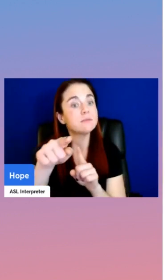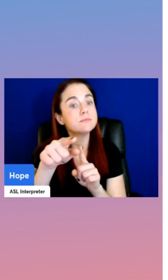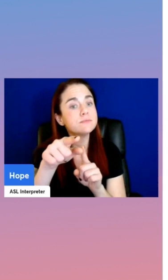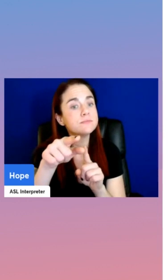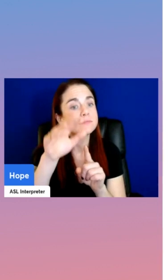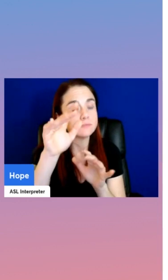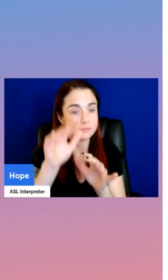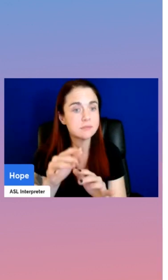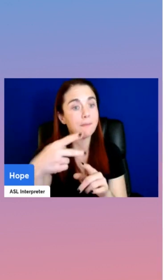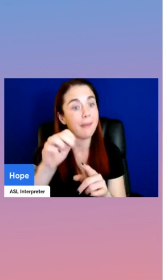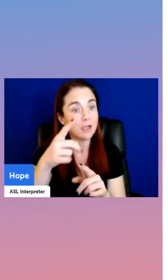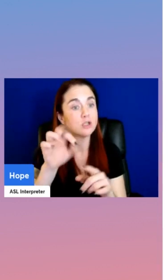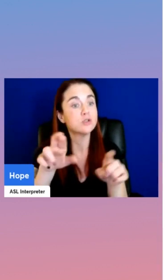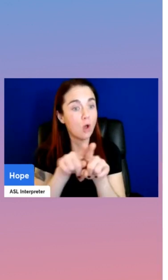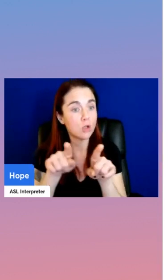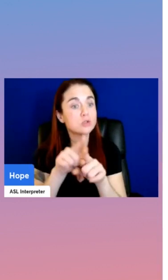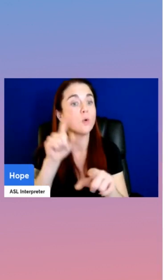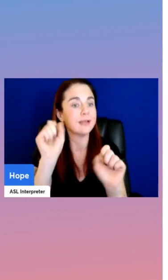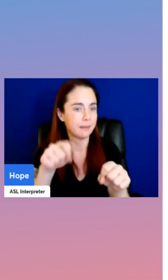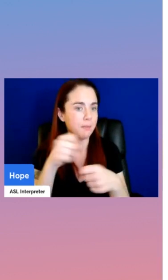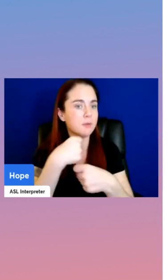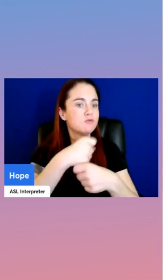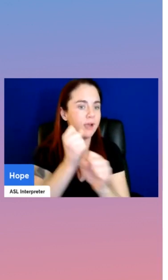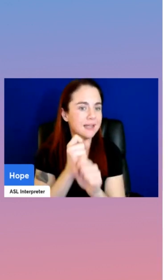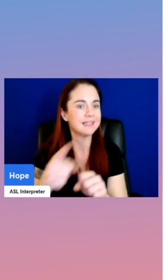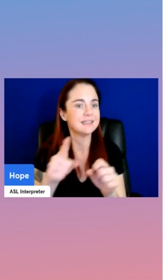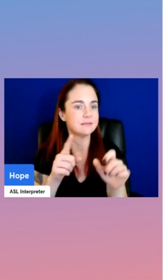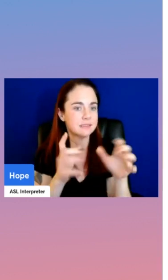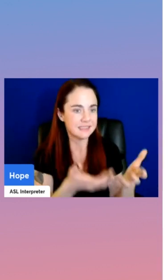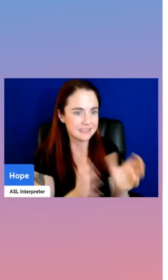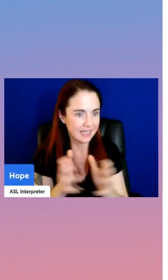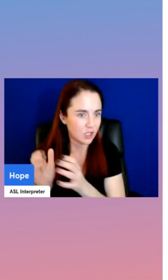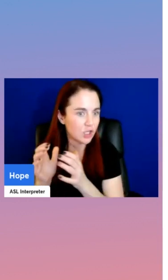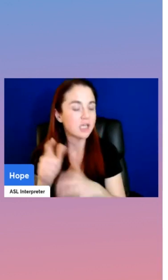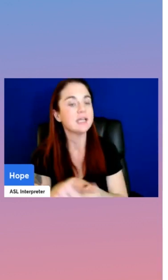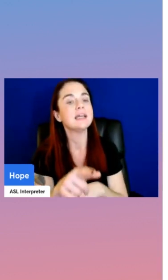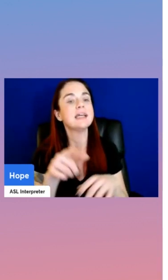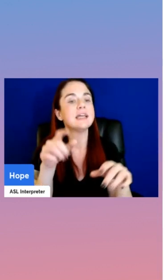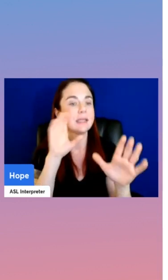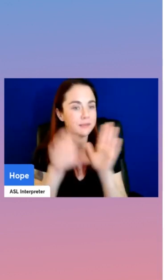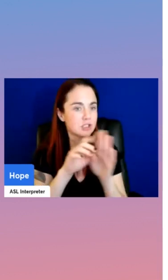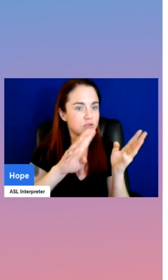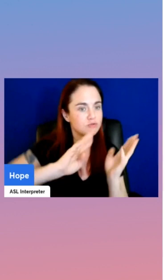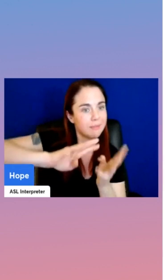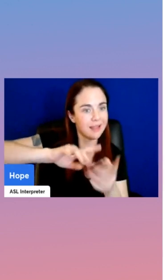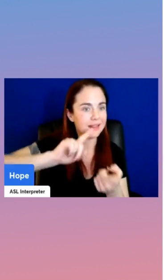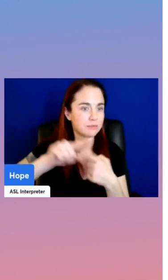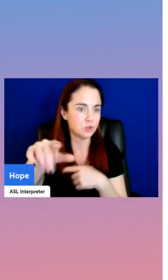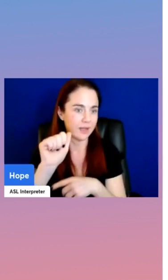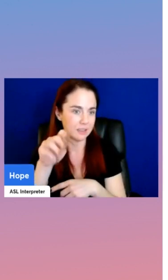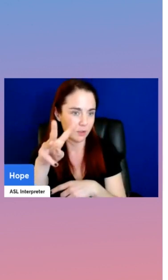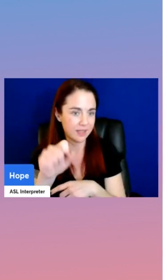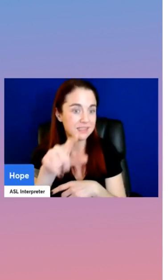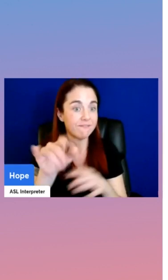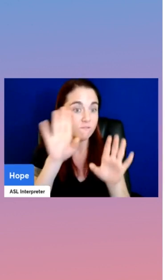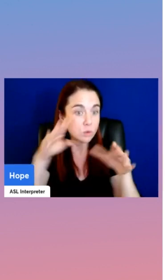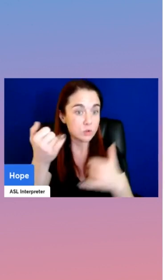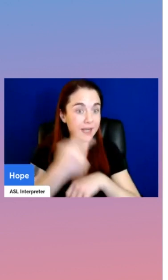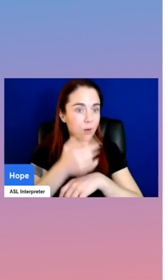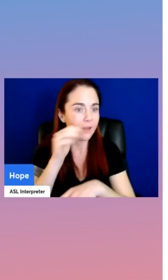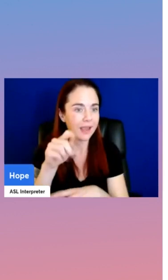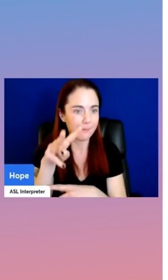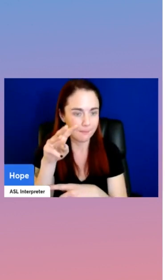also capable of creating container images and streamline them to AWS. But yeah, so our focus today would be on AMI as